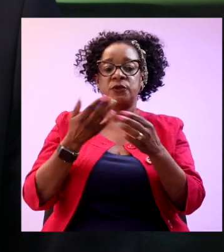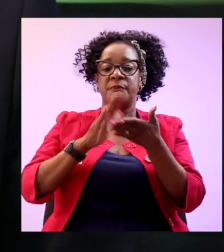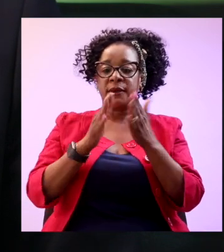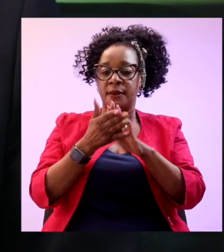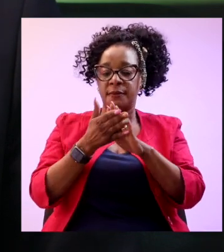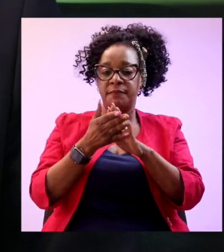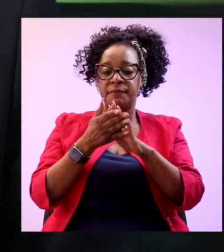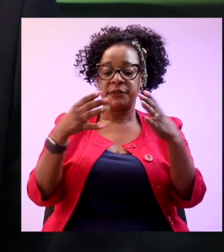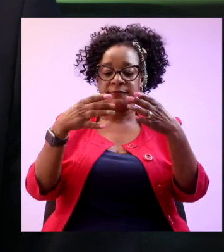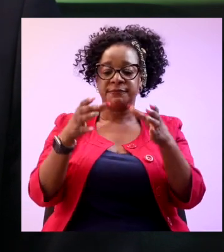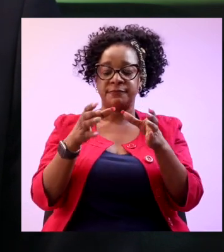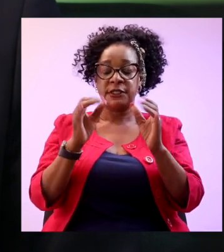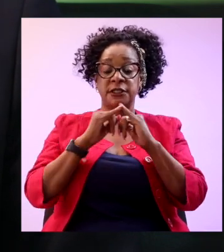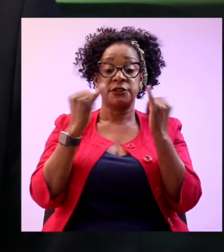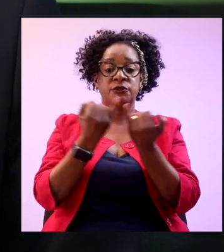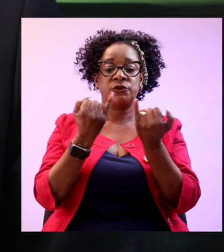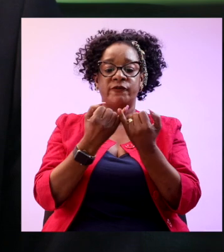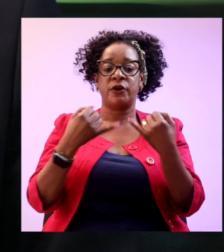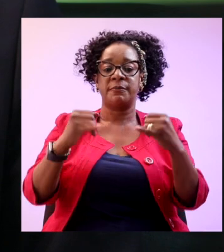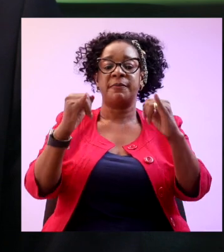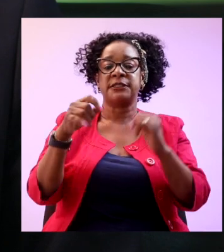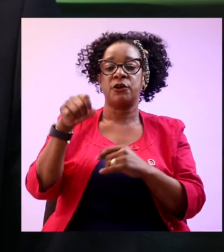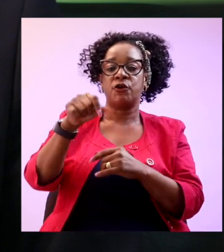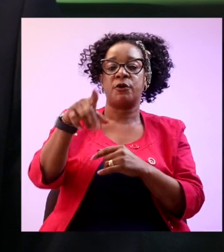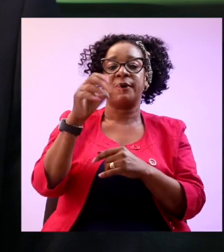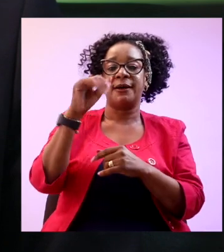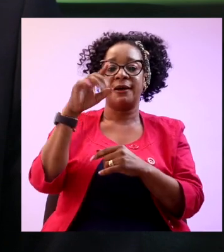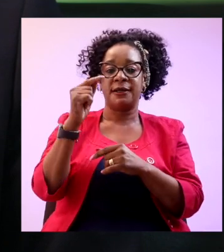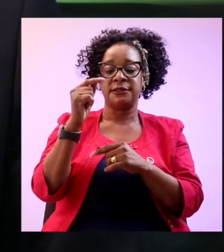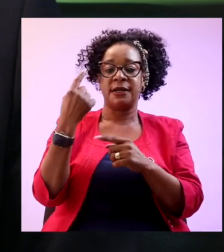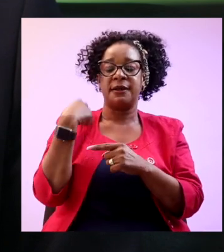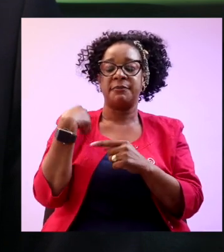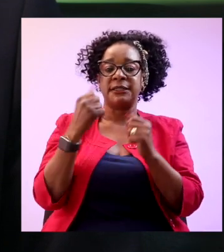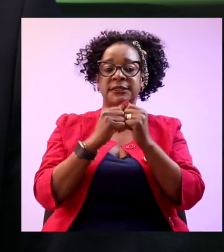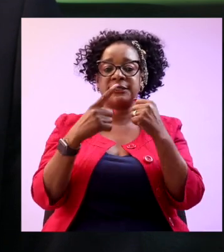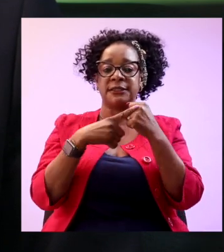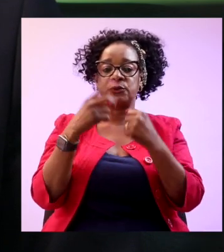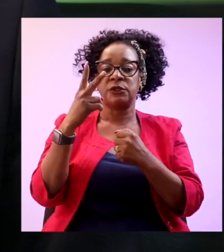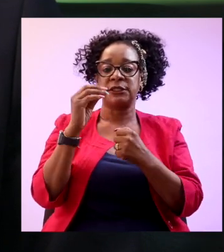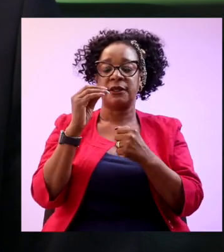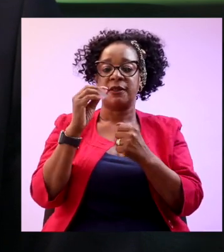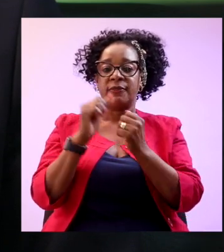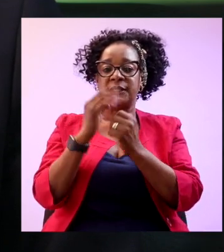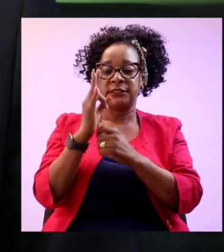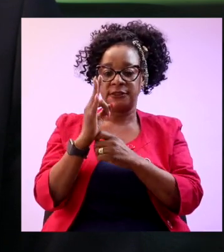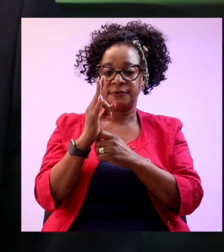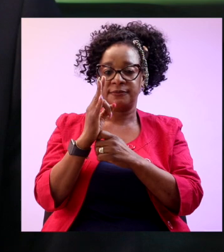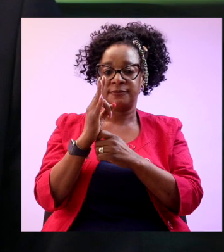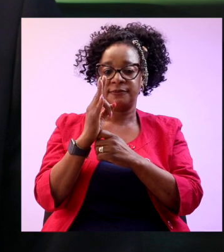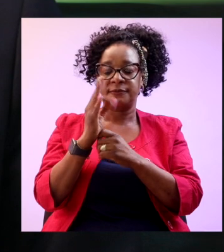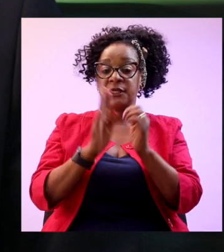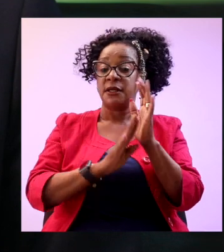is to be a vehicle for implementing the Crops Act number 16 of 2013 with the sole